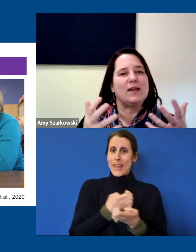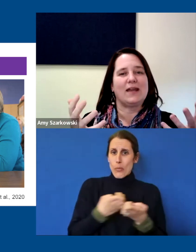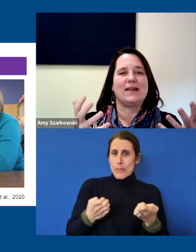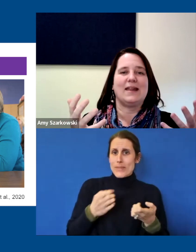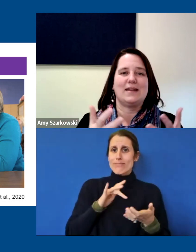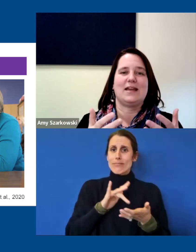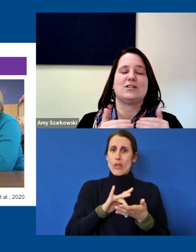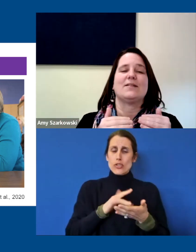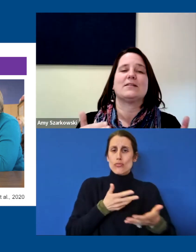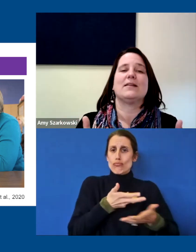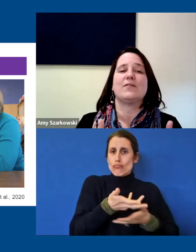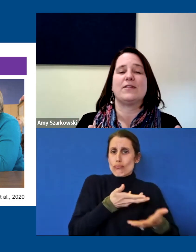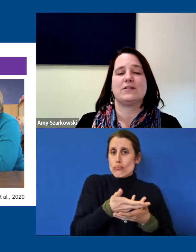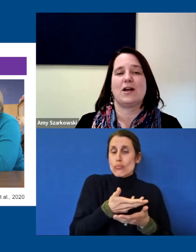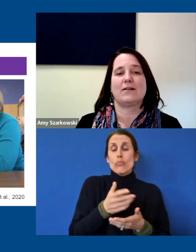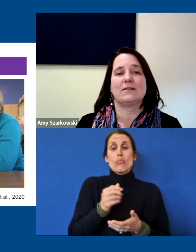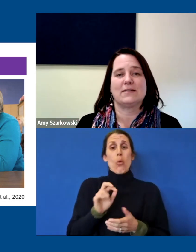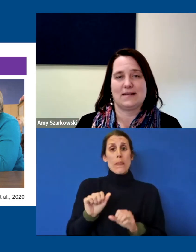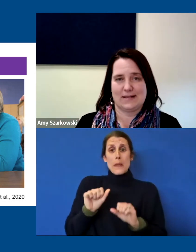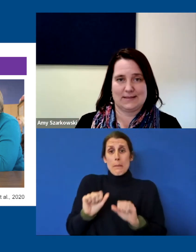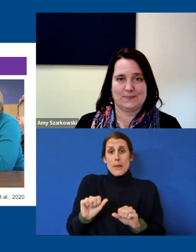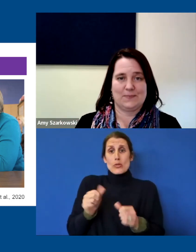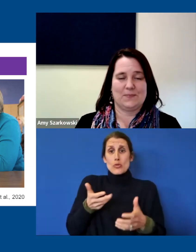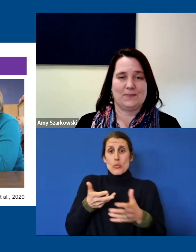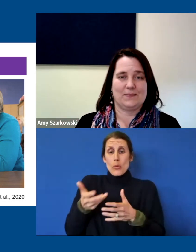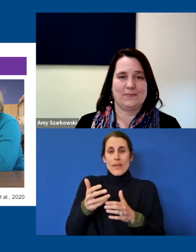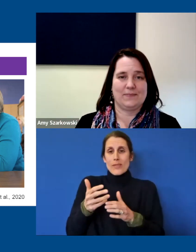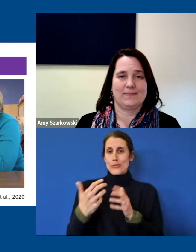just communicate and engage at the level that the child needs.